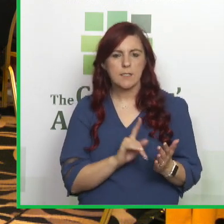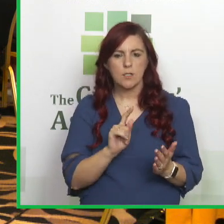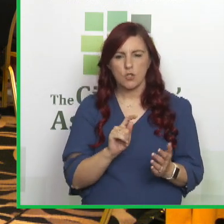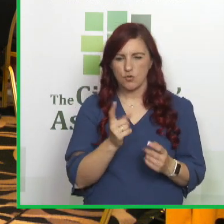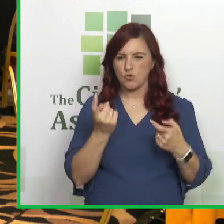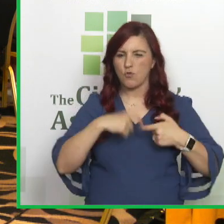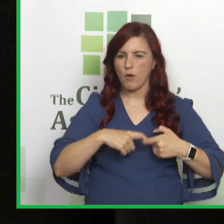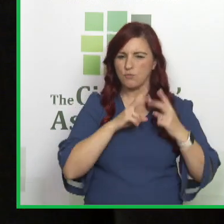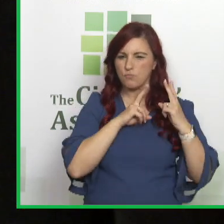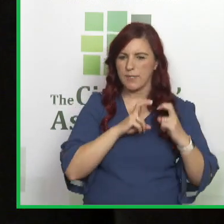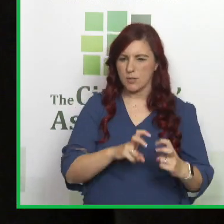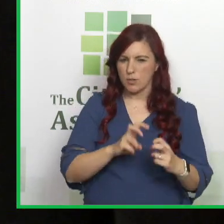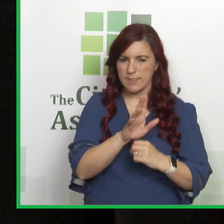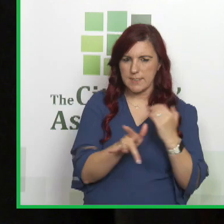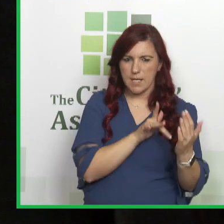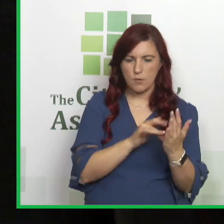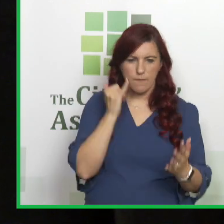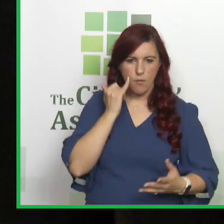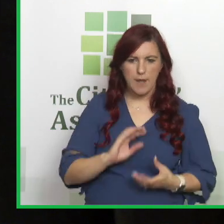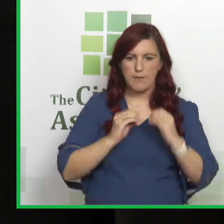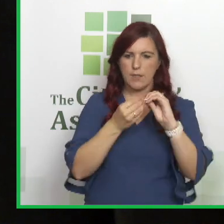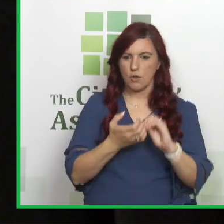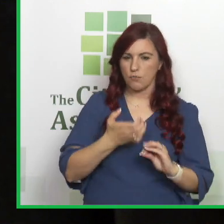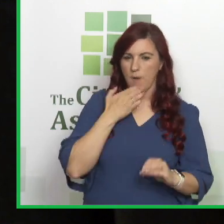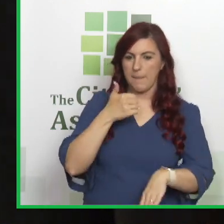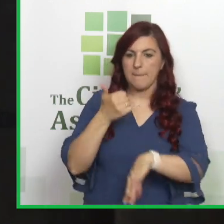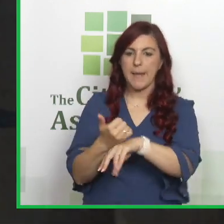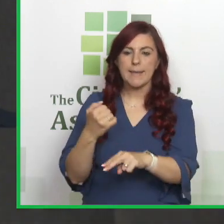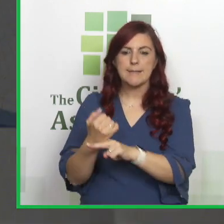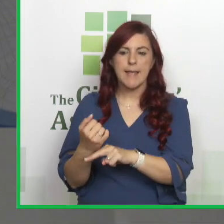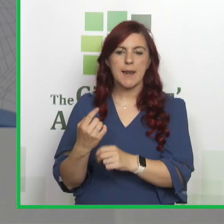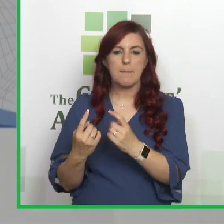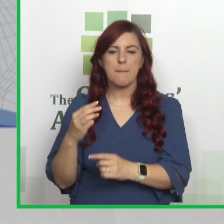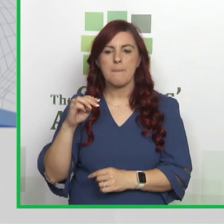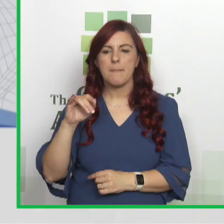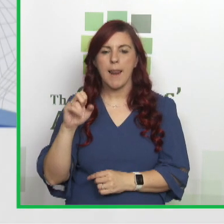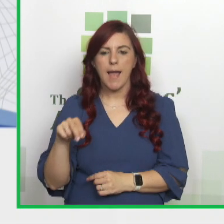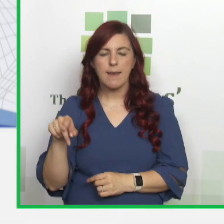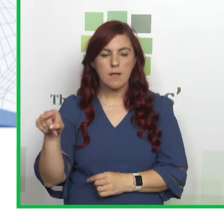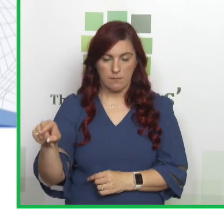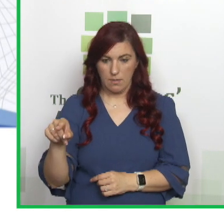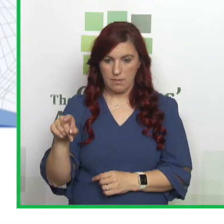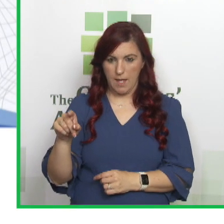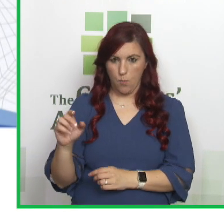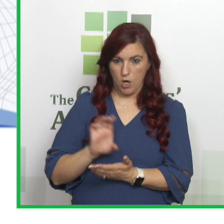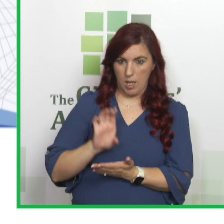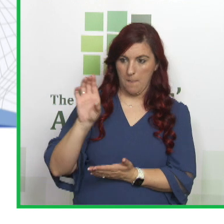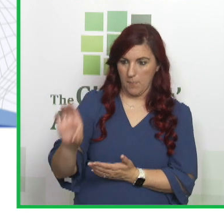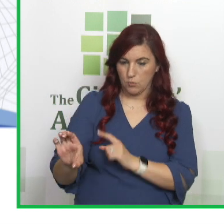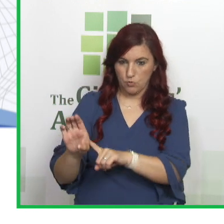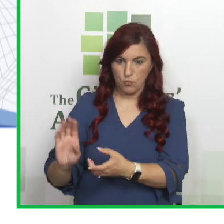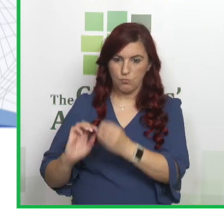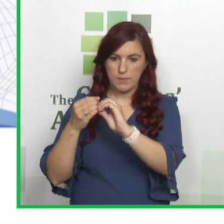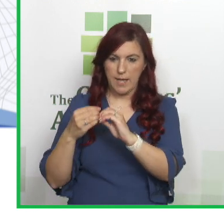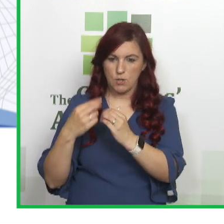research centre on innovation and crime based in Milan in Italy, was commissioned by the EU Commission to draft a report to assist